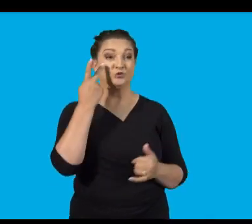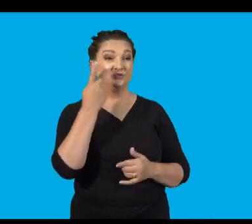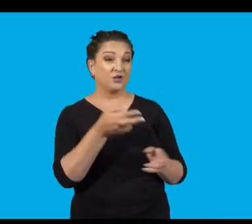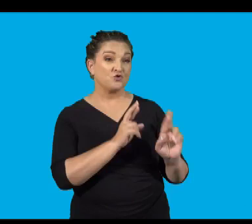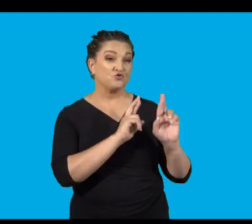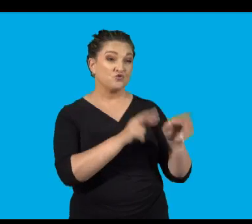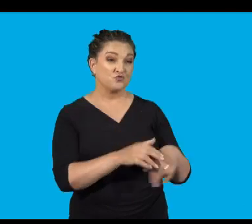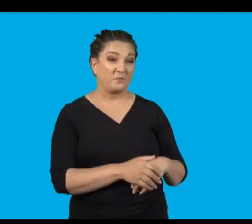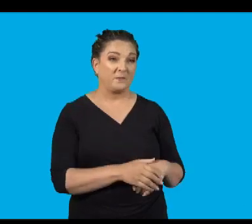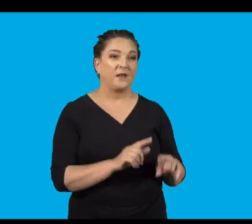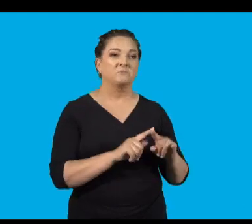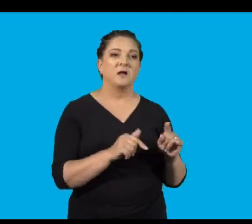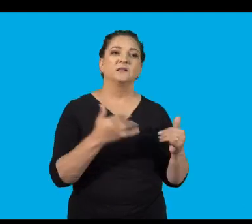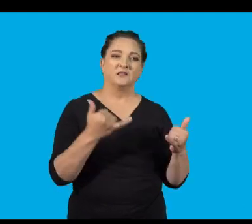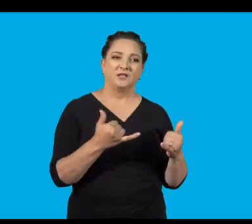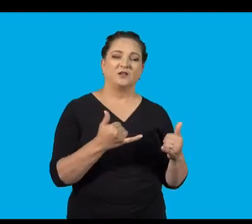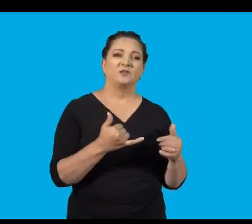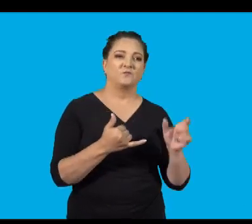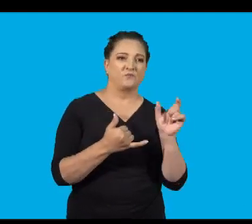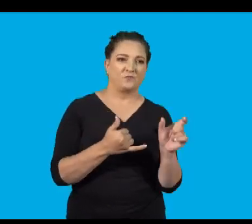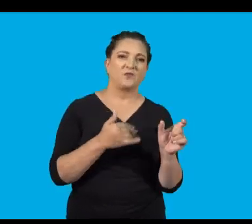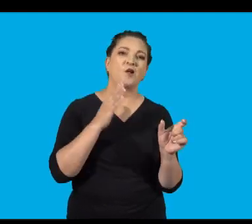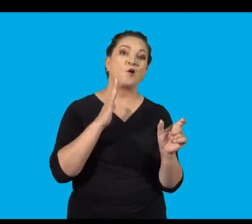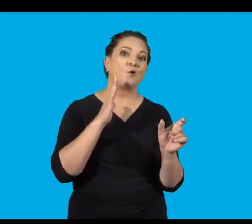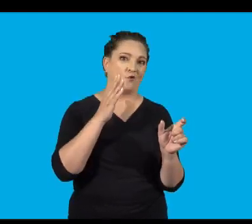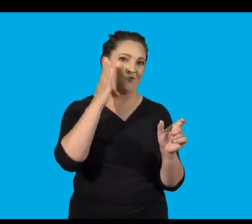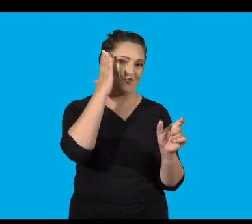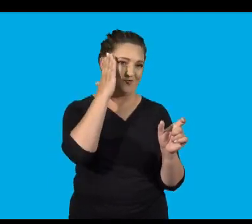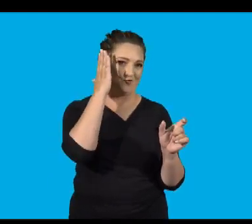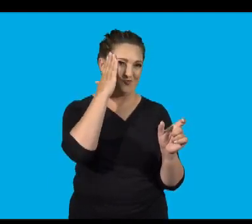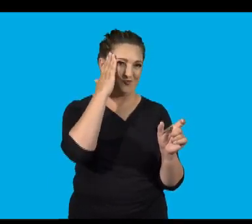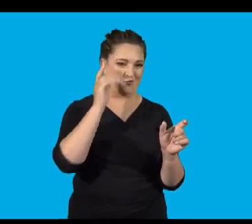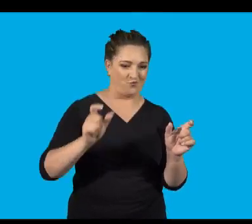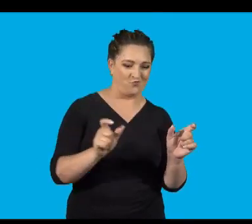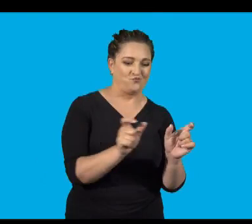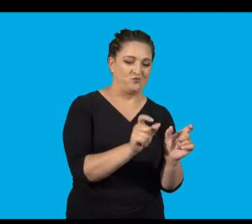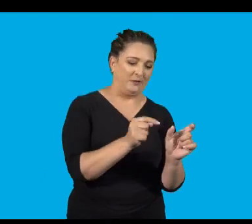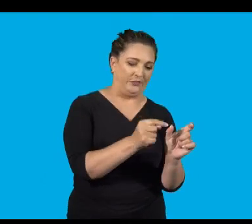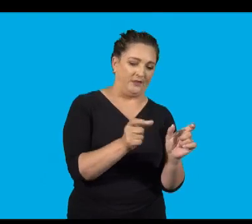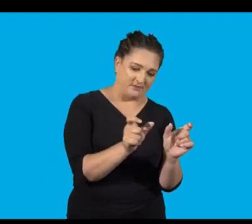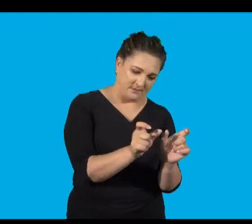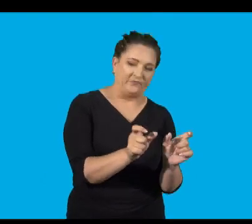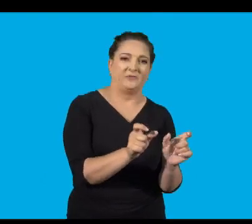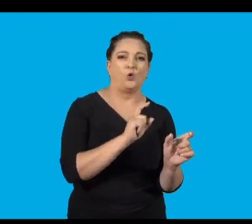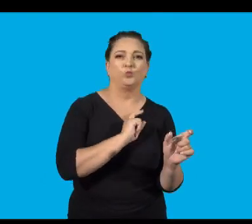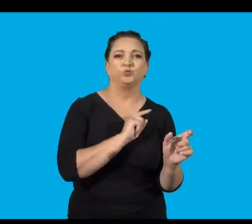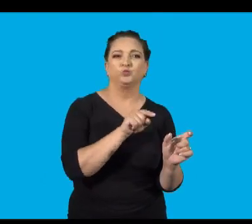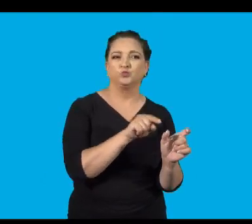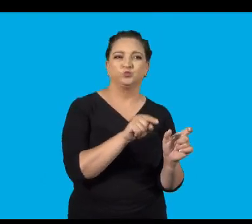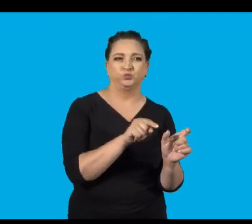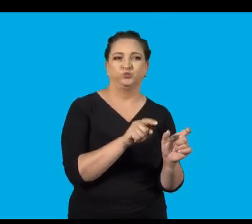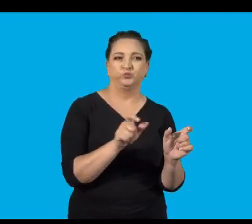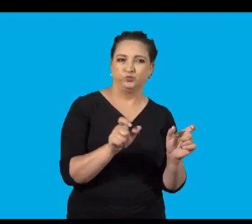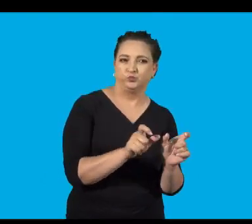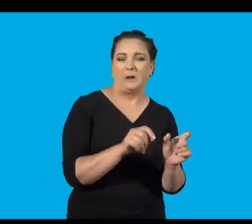in our response. Fairy tales are well-known stories. So we needed a hyphen to